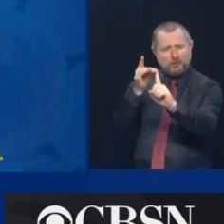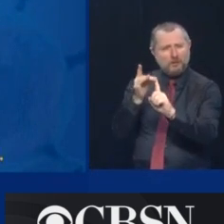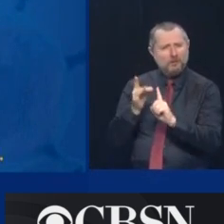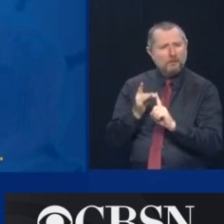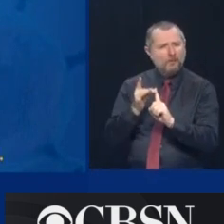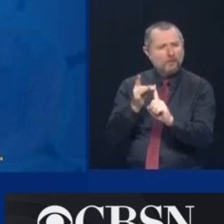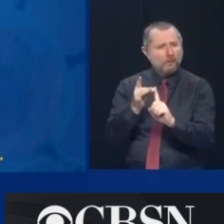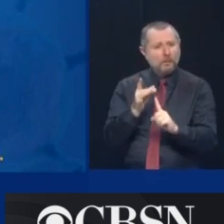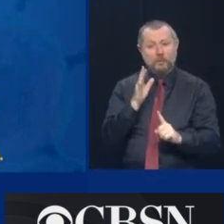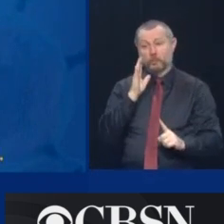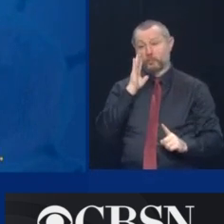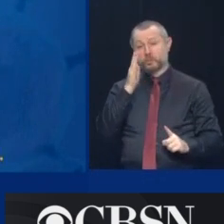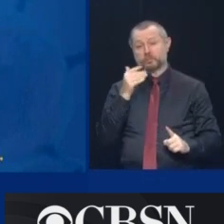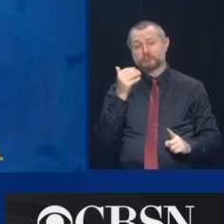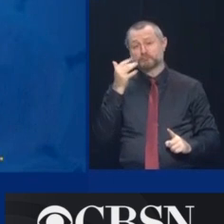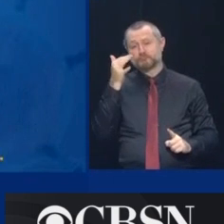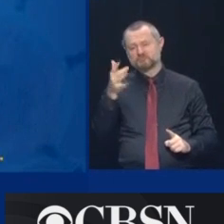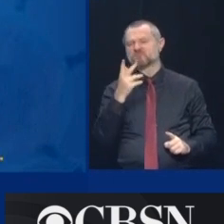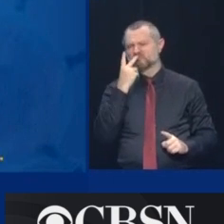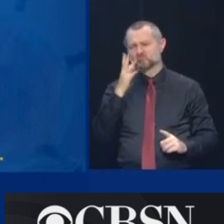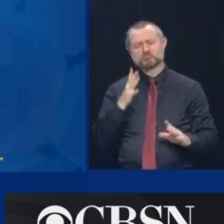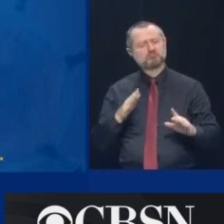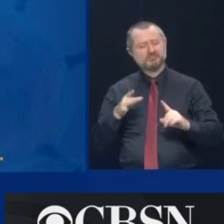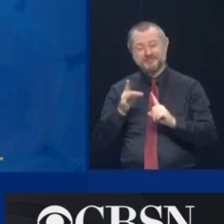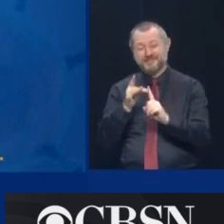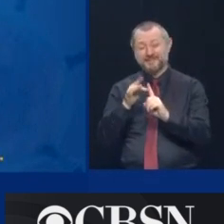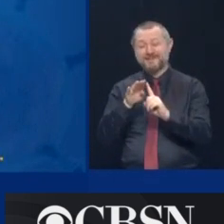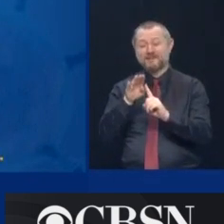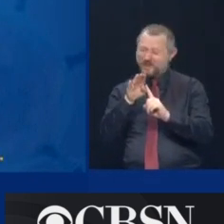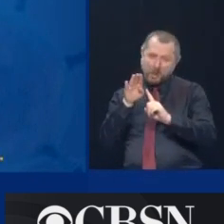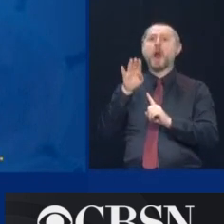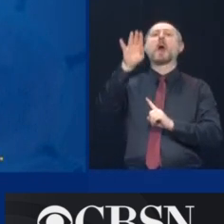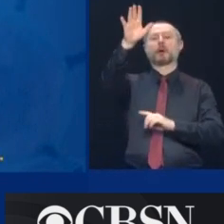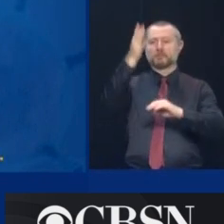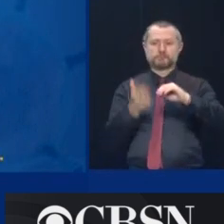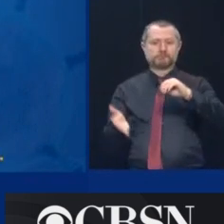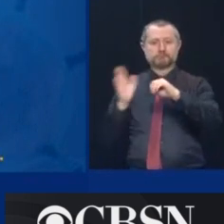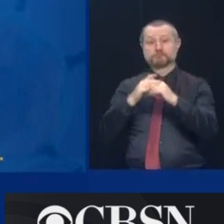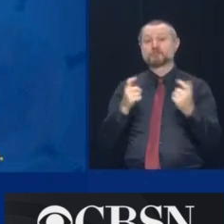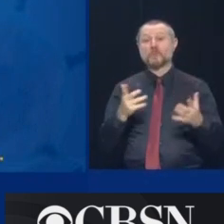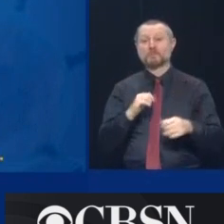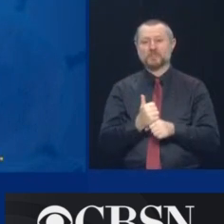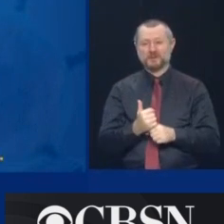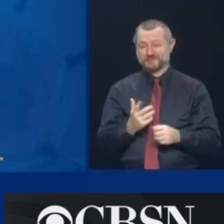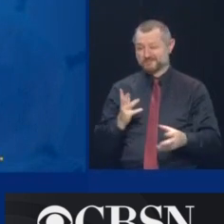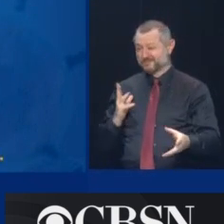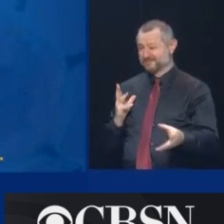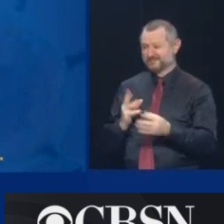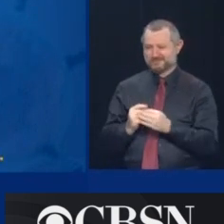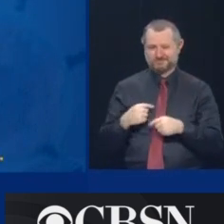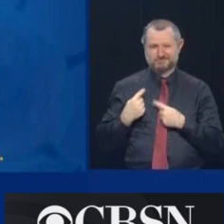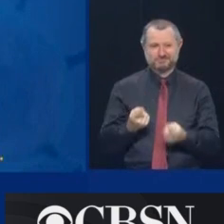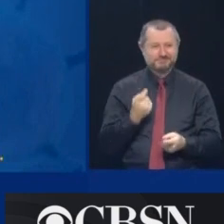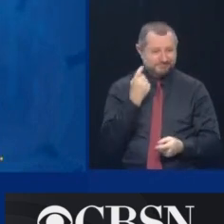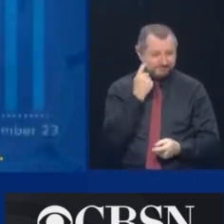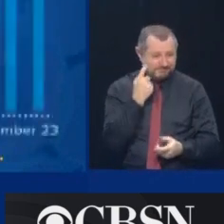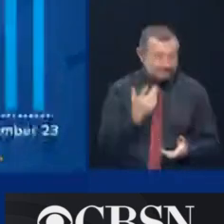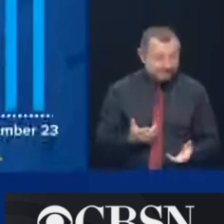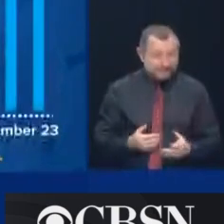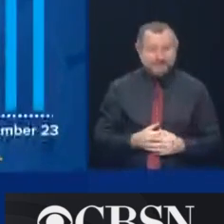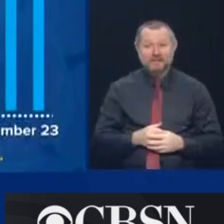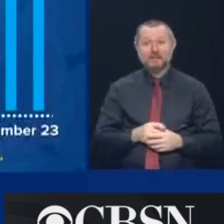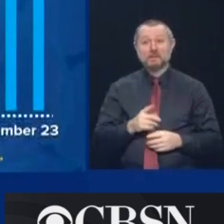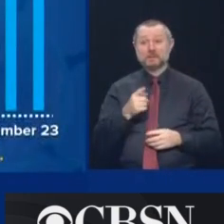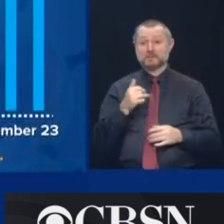spike. By the current increase, nothing else happens. You just look at the line of the COVID